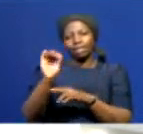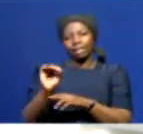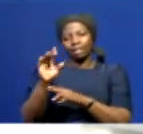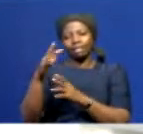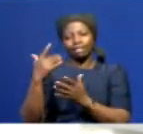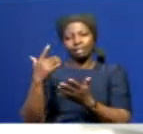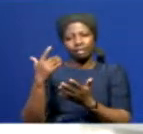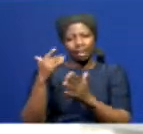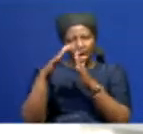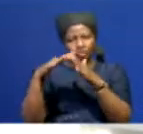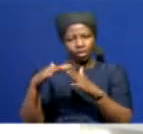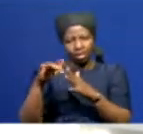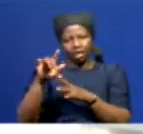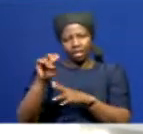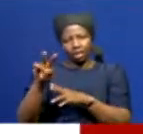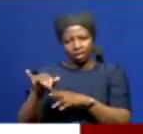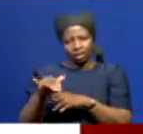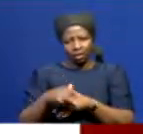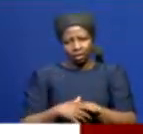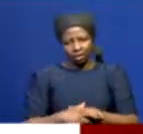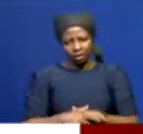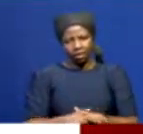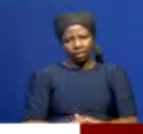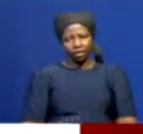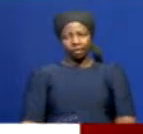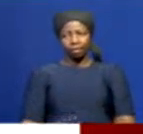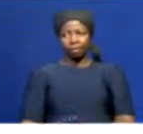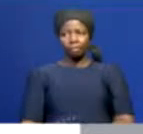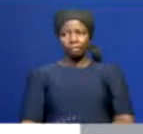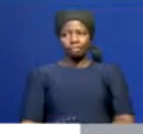us up to date.